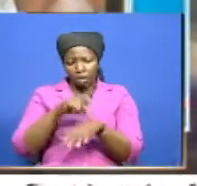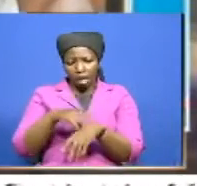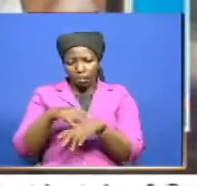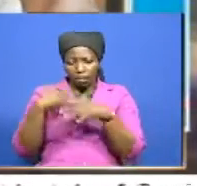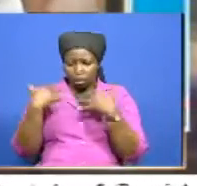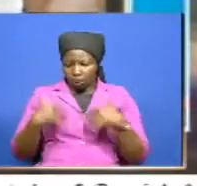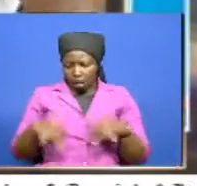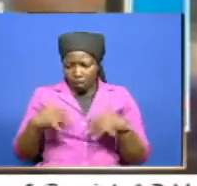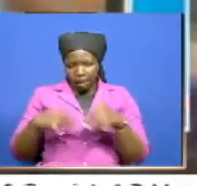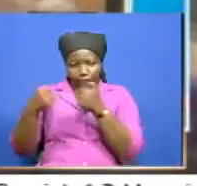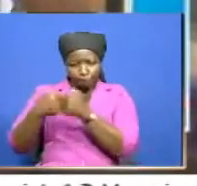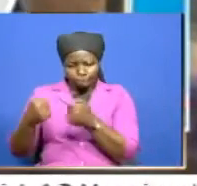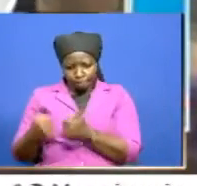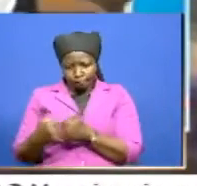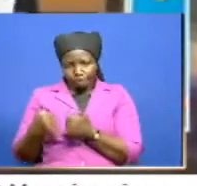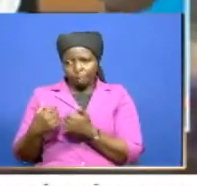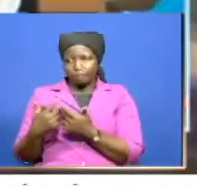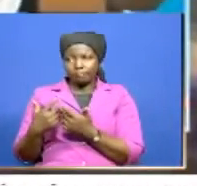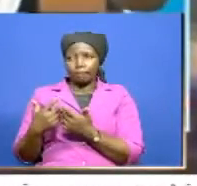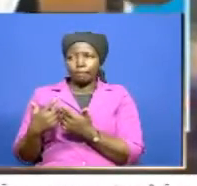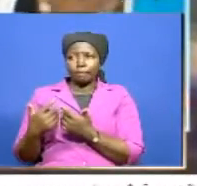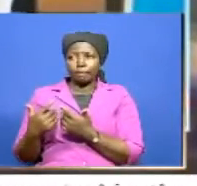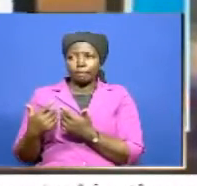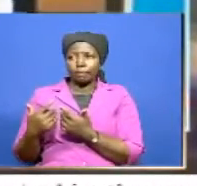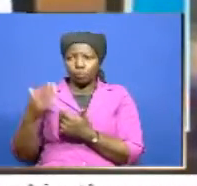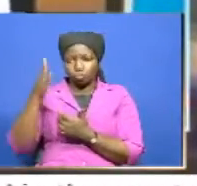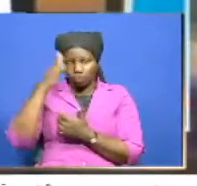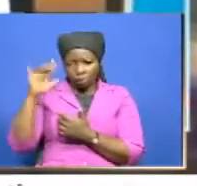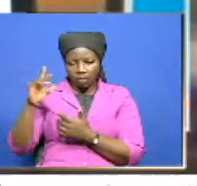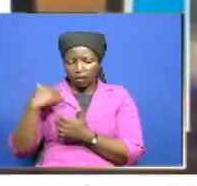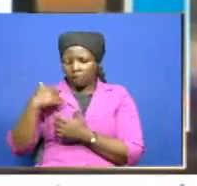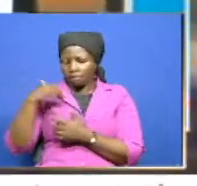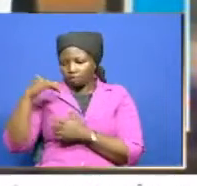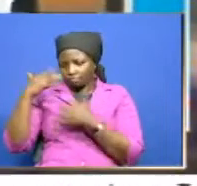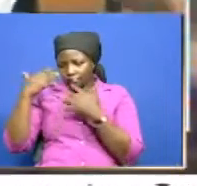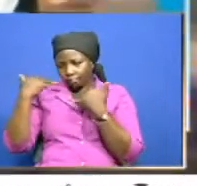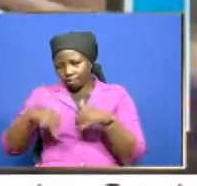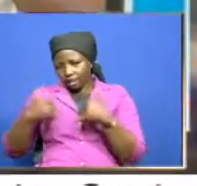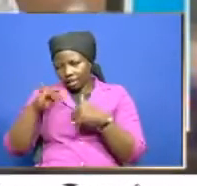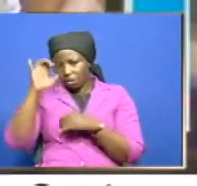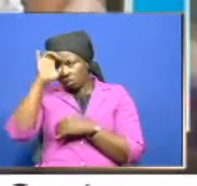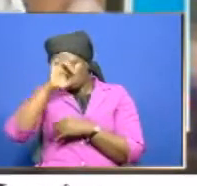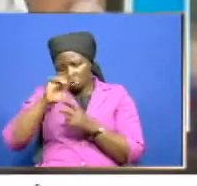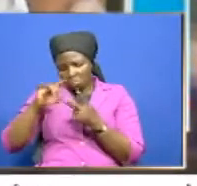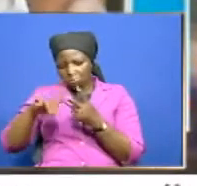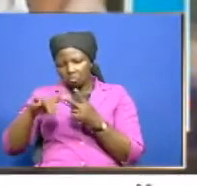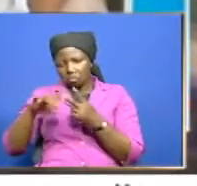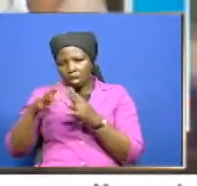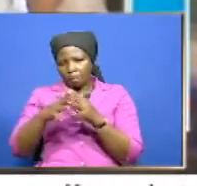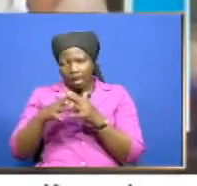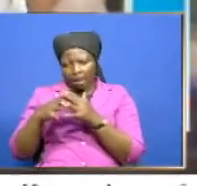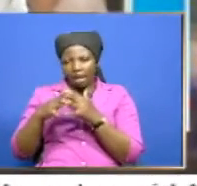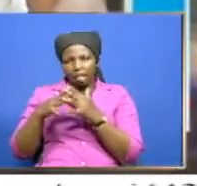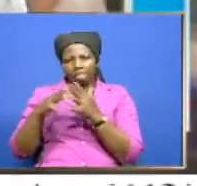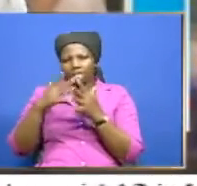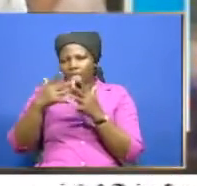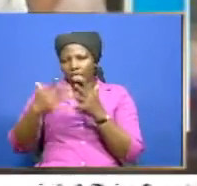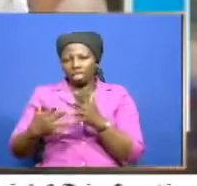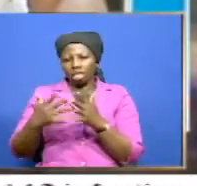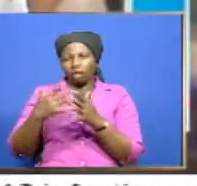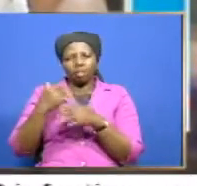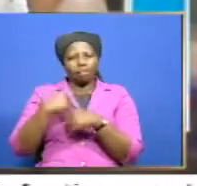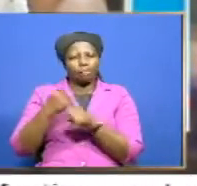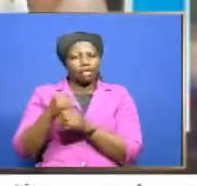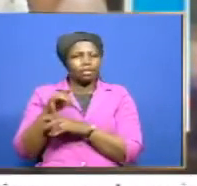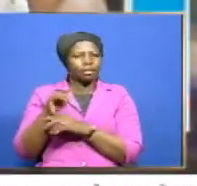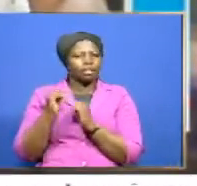team, you know, they've played tournaments in Europe, they've played amongst themselves in the US and stuff like that. So it makes it